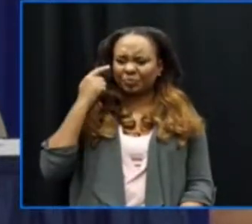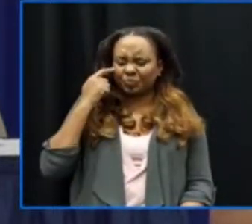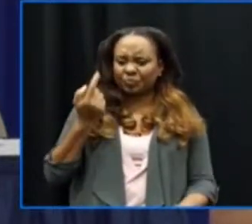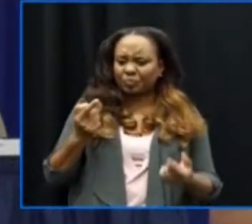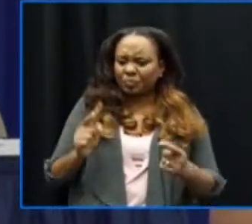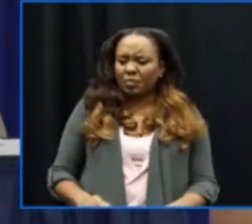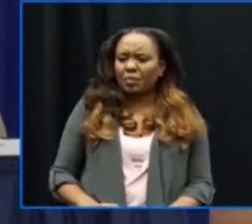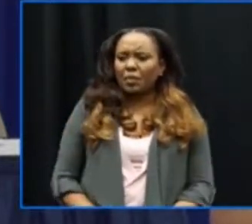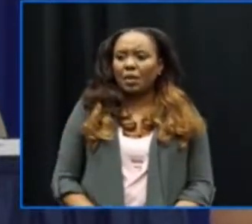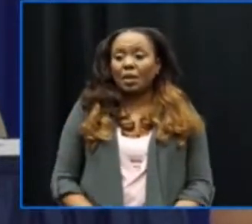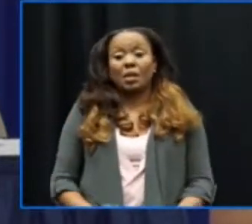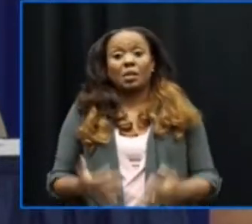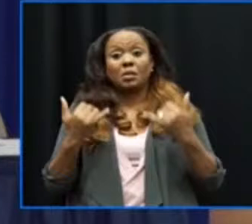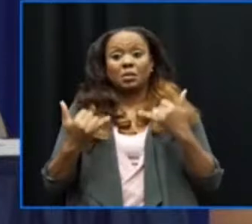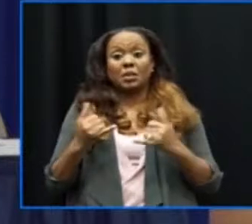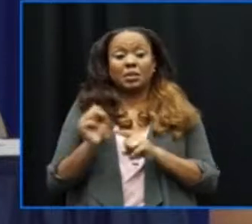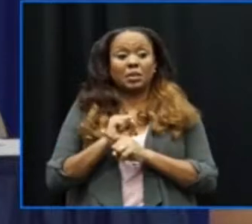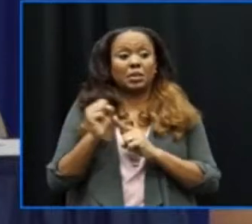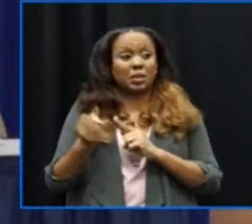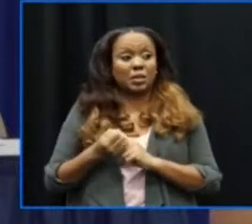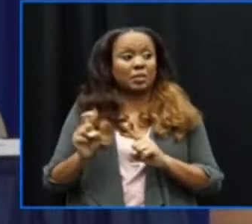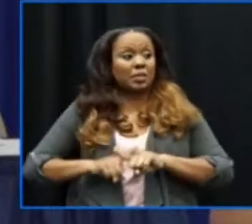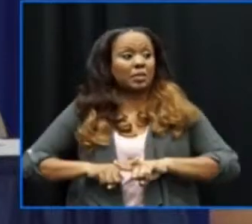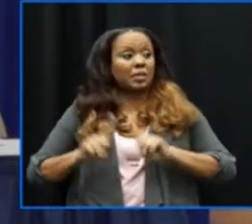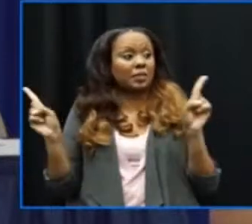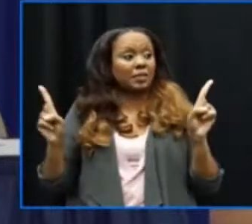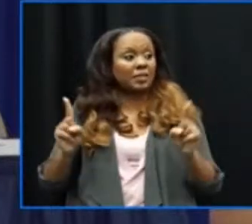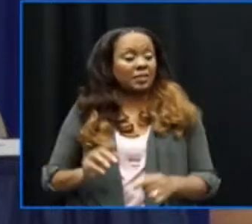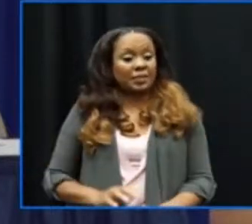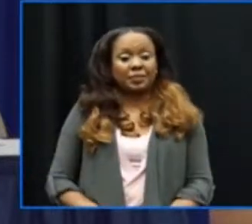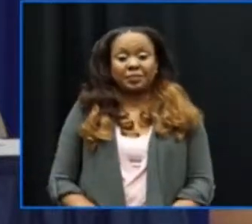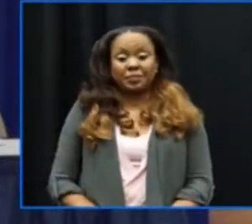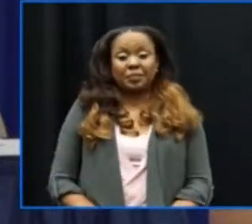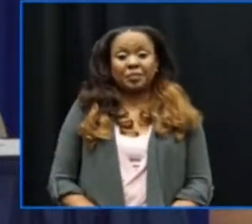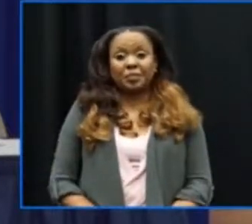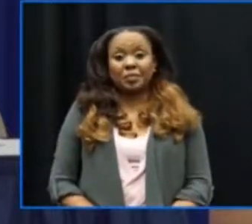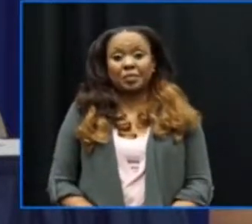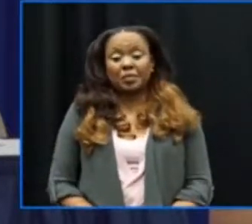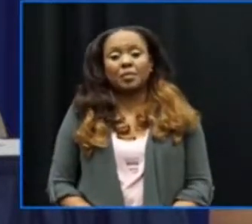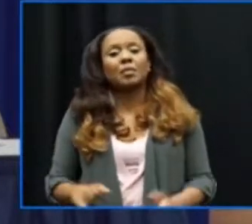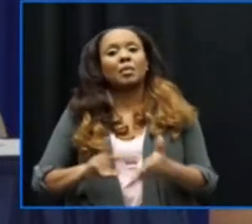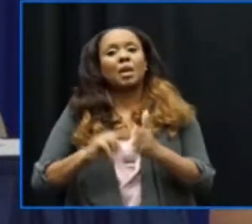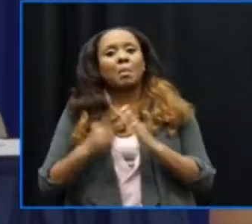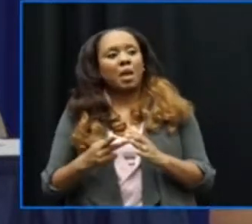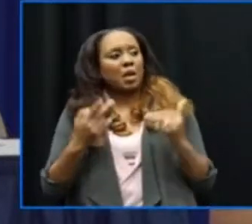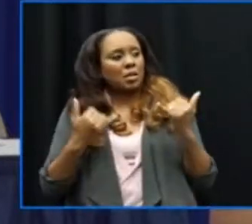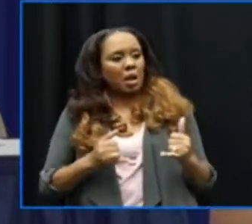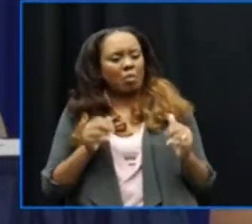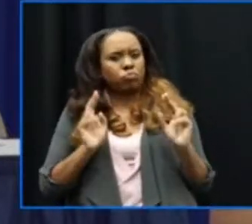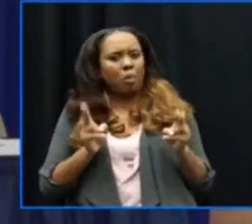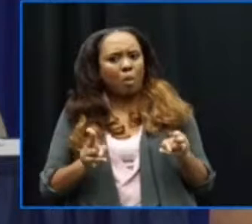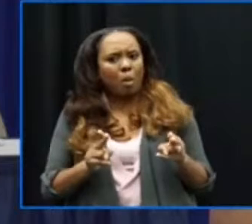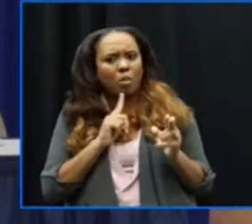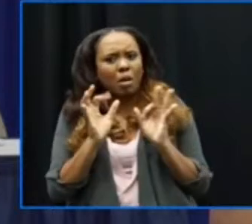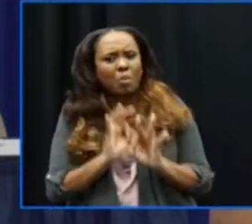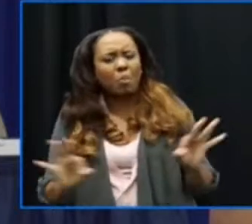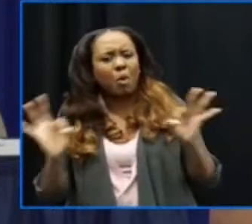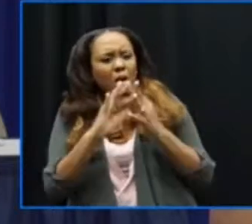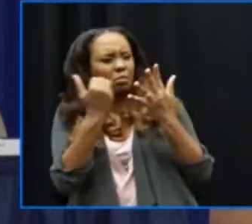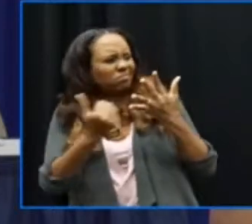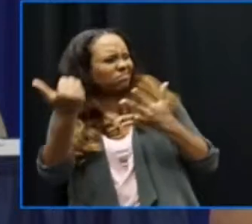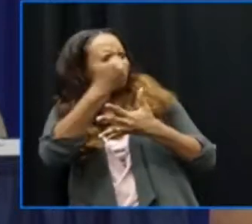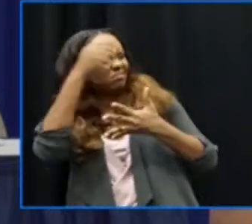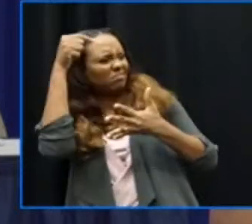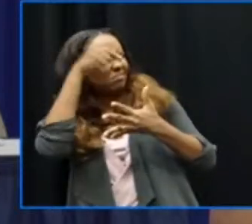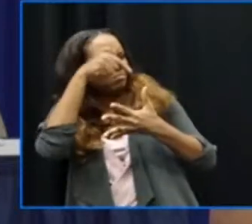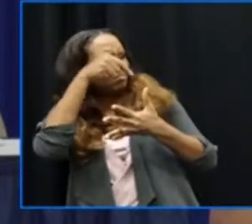the situation is different. So it means that it becomes urgent and important enough,